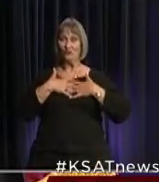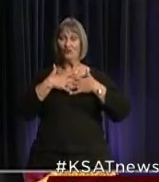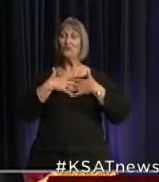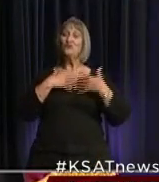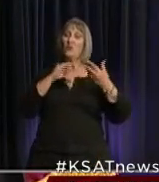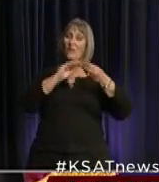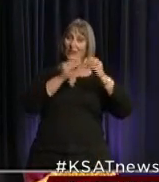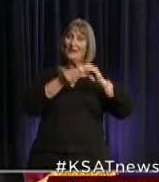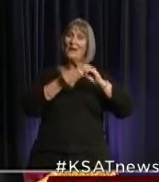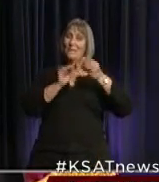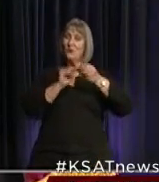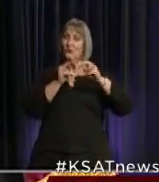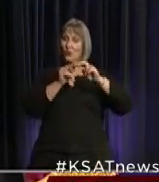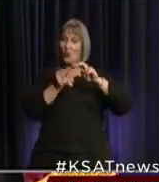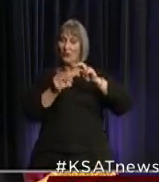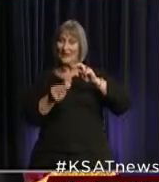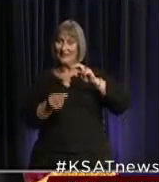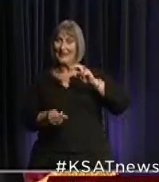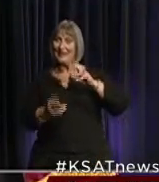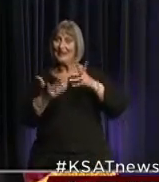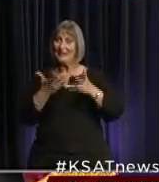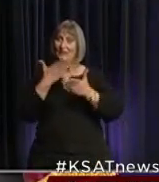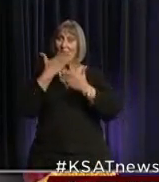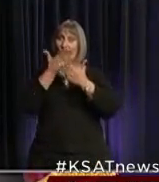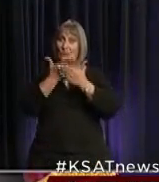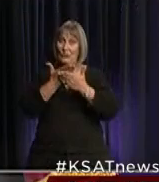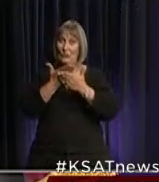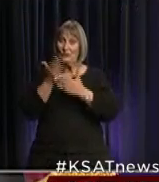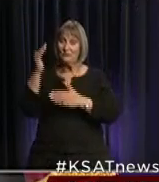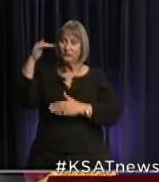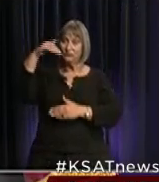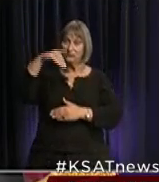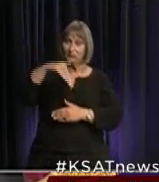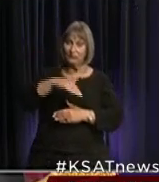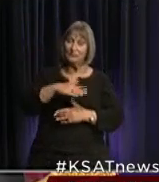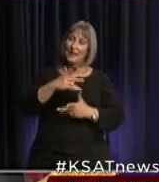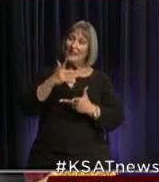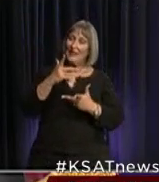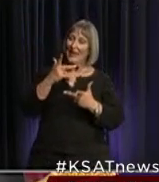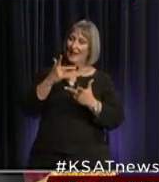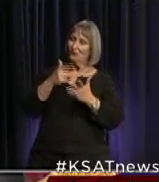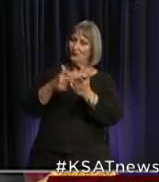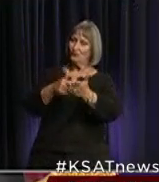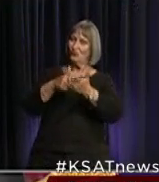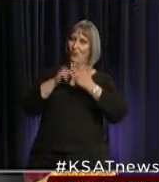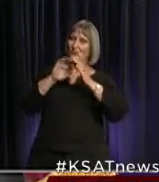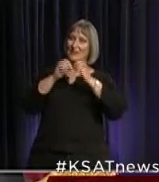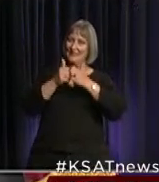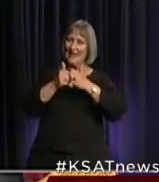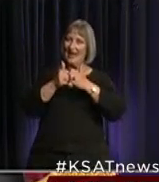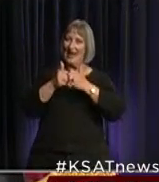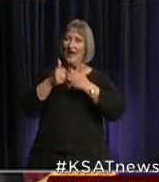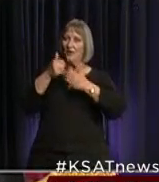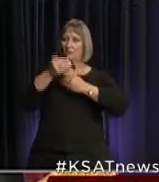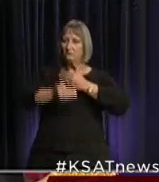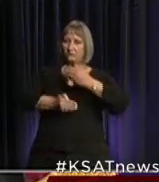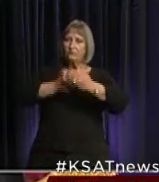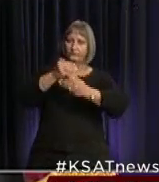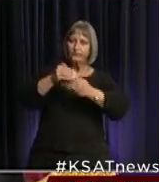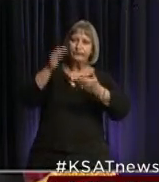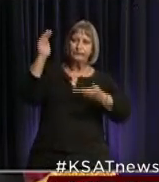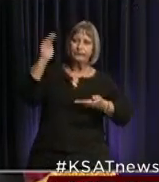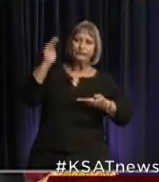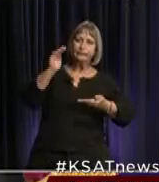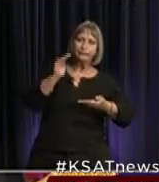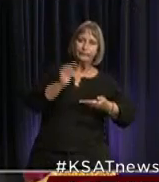right direction. The hospitals, again, being an ultimate picture of how this pandemic has progressed over the last several months in the community. And that